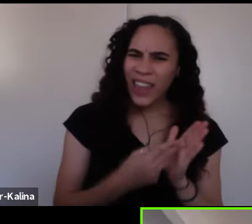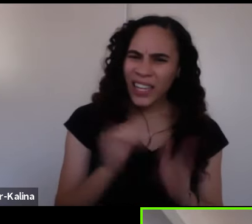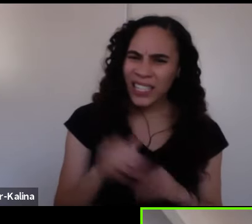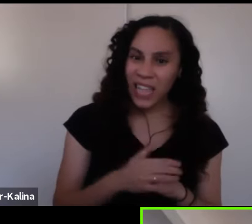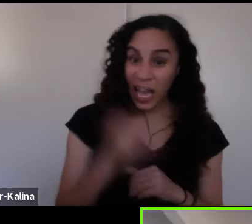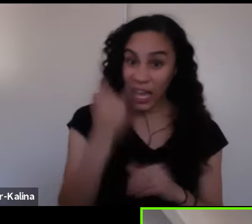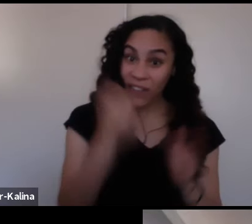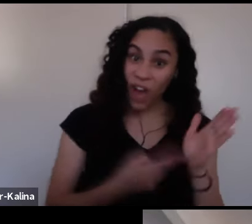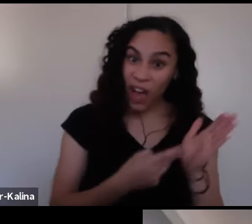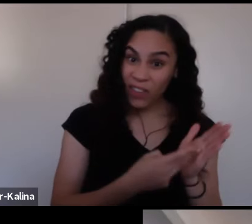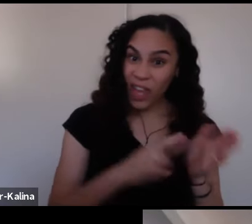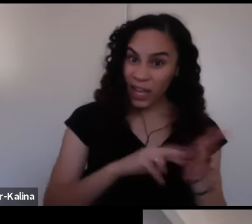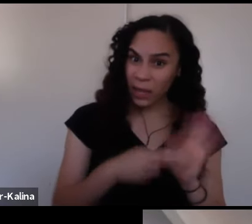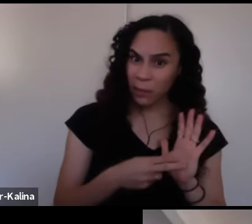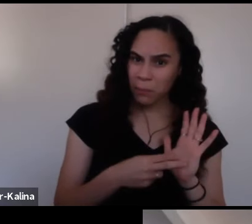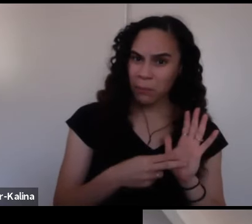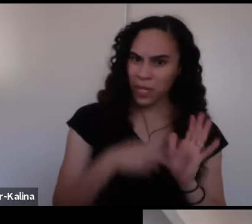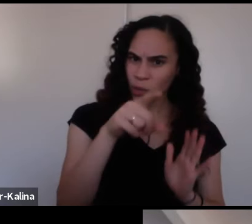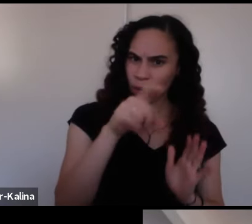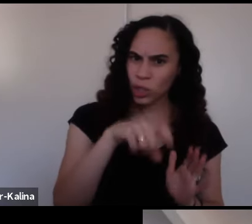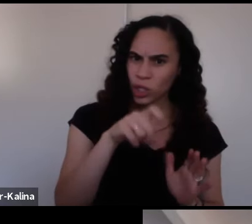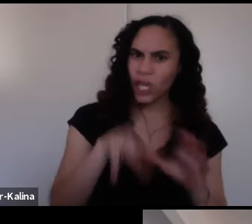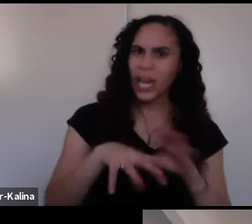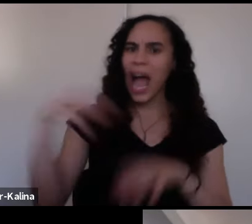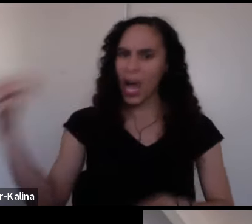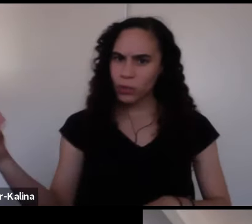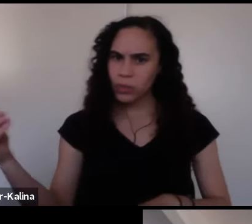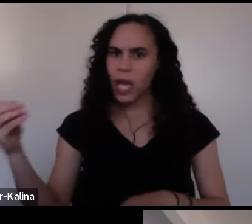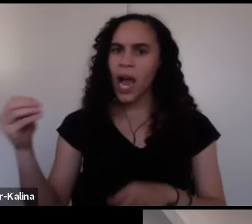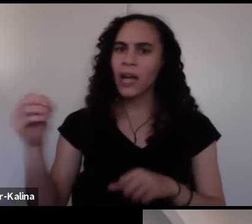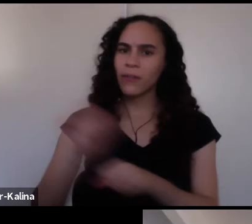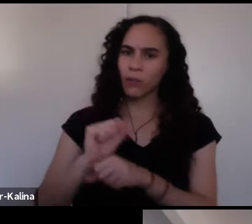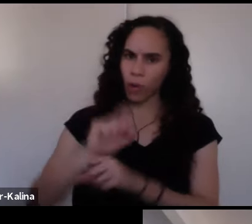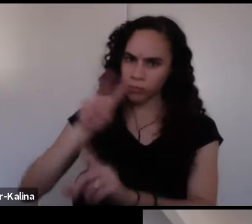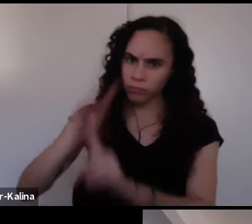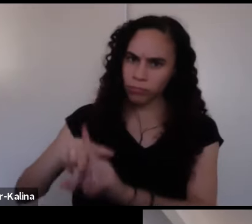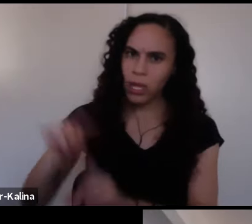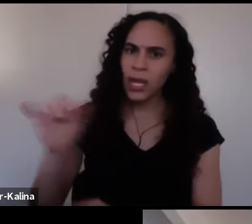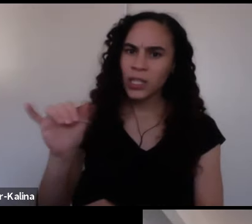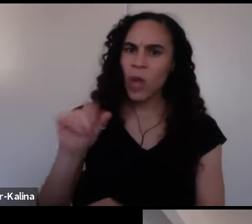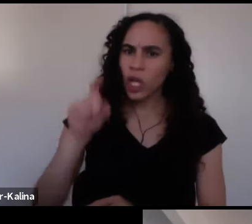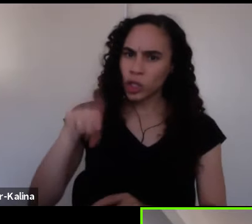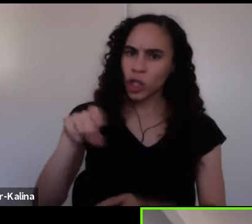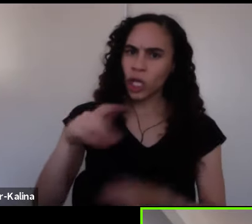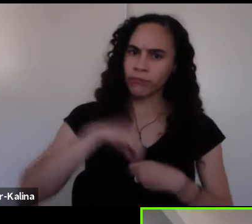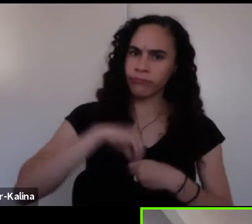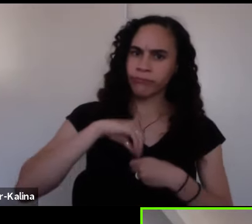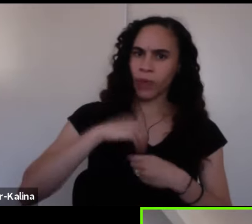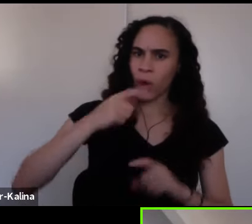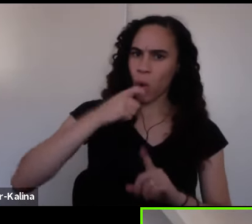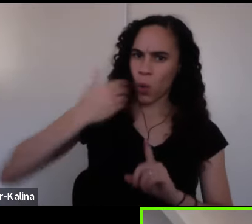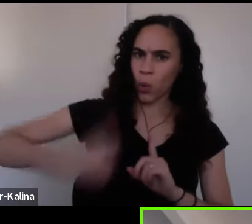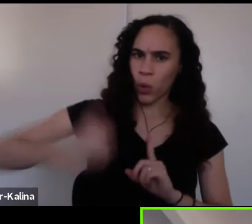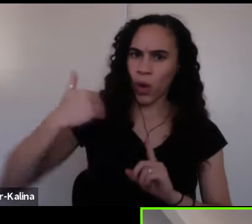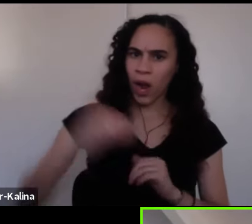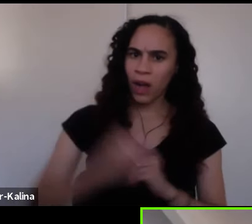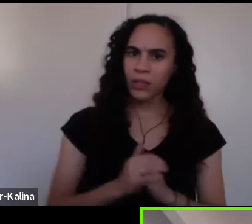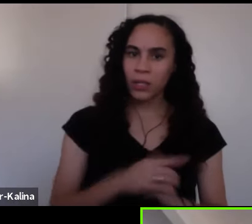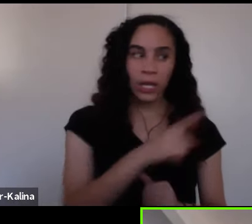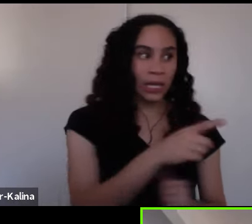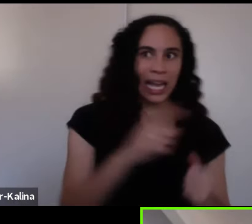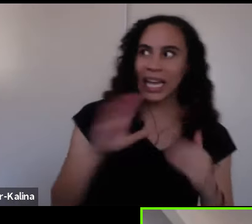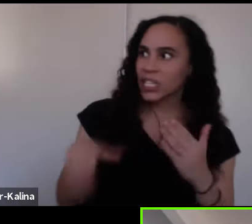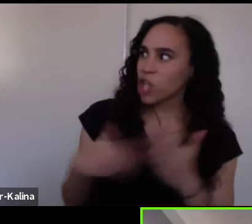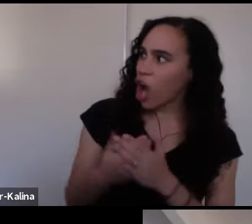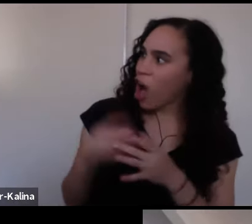work? Yeah. Shouldn't that just be who you are? And it's all interconnected. It's all interconnected. It tells who you